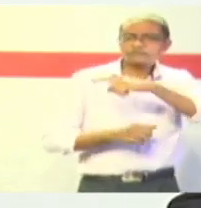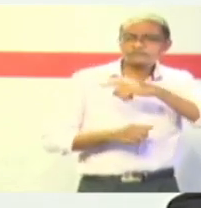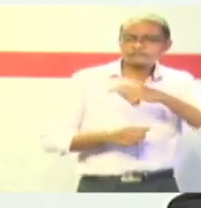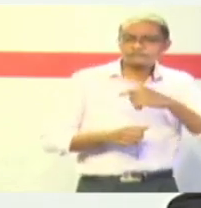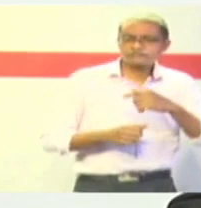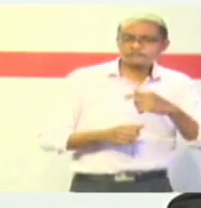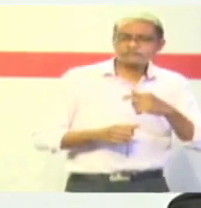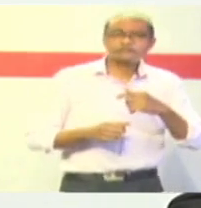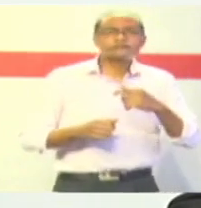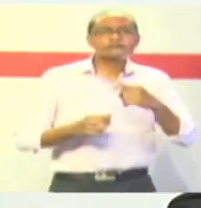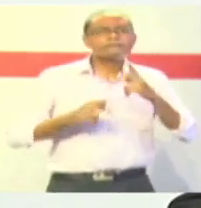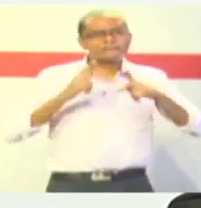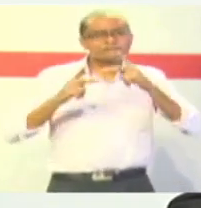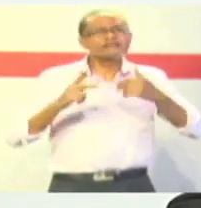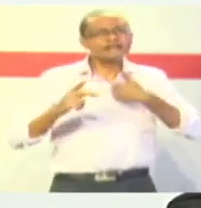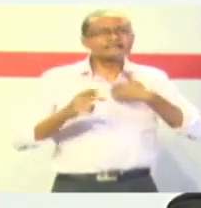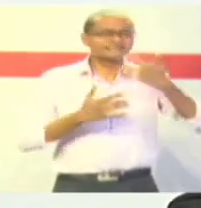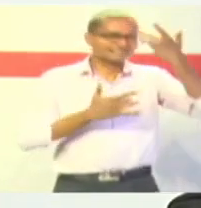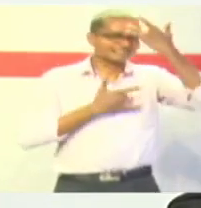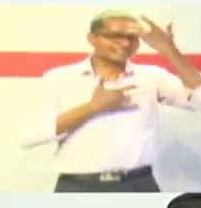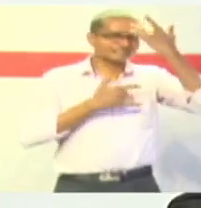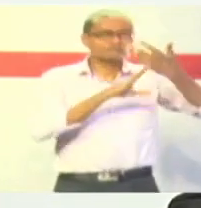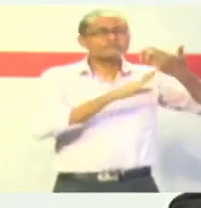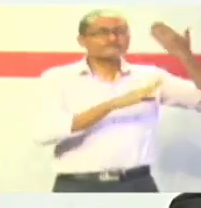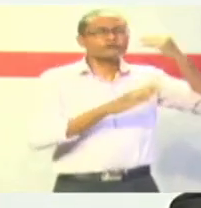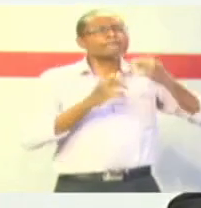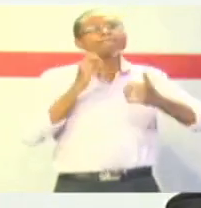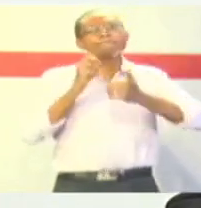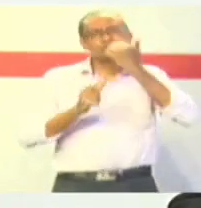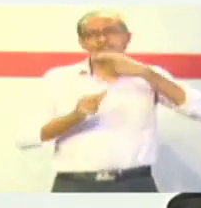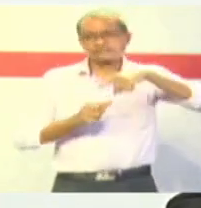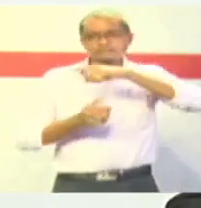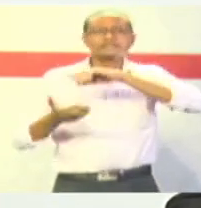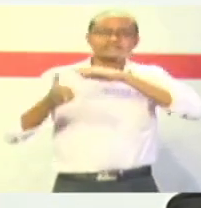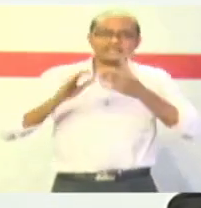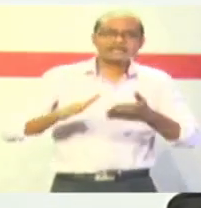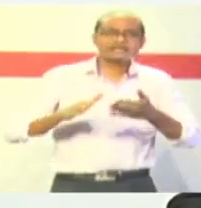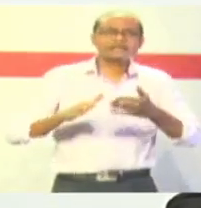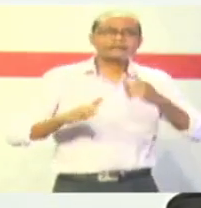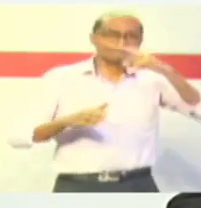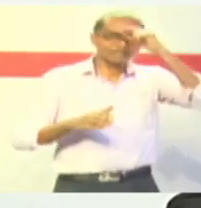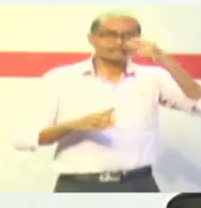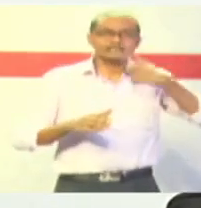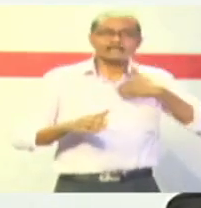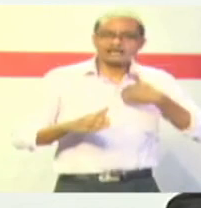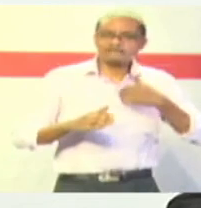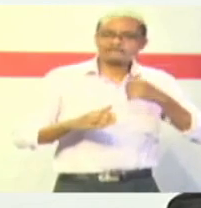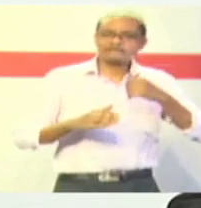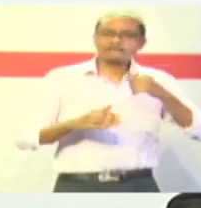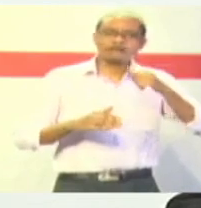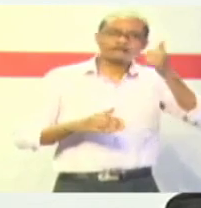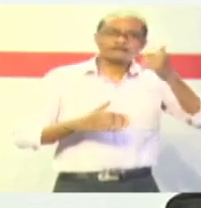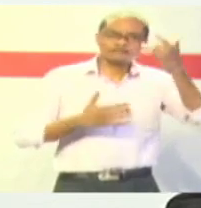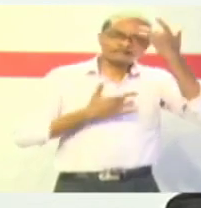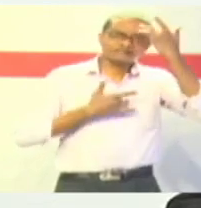occurred with people who have significant comorbidities. For example, end-stage renal disease, for example, end-stage cancer,